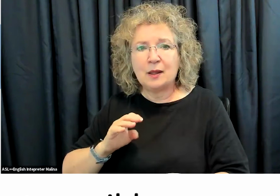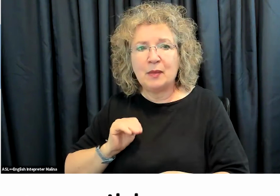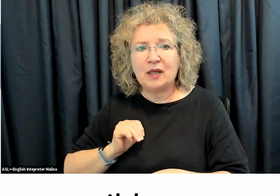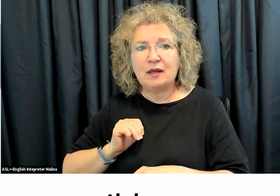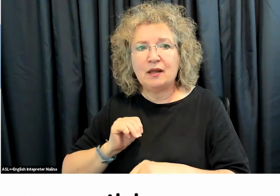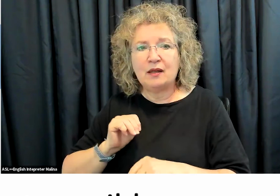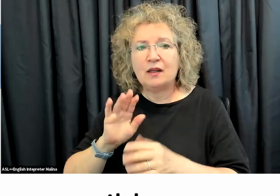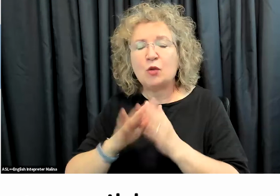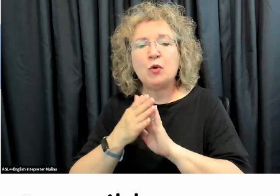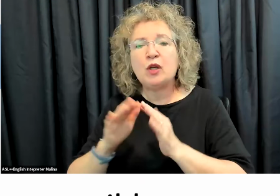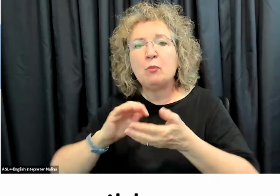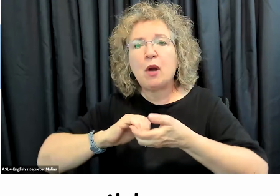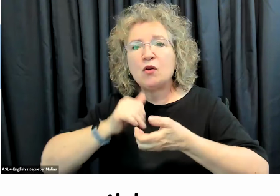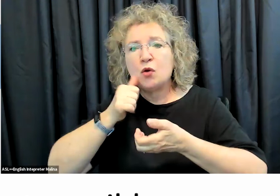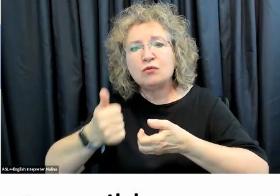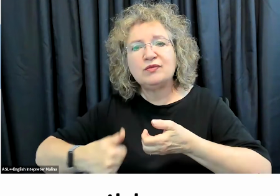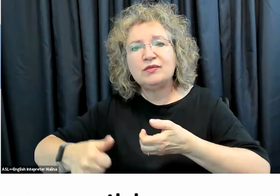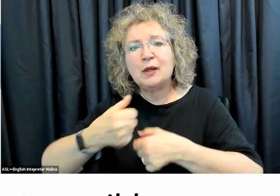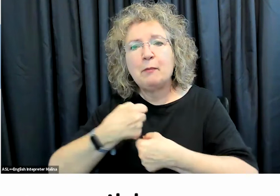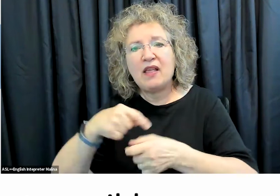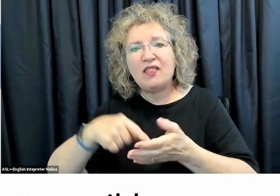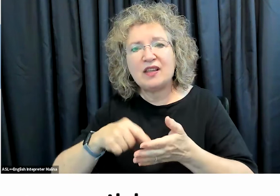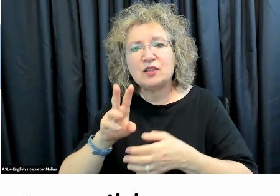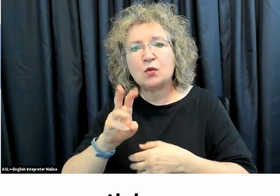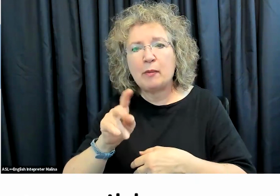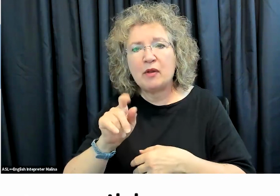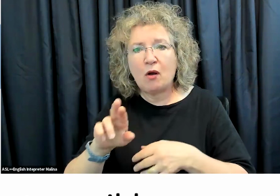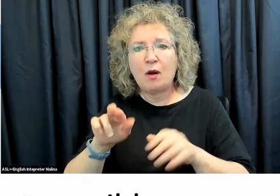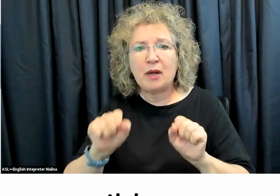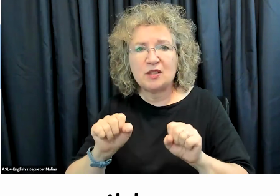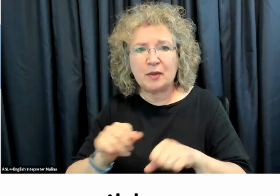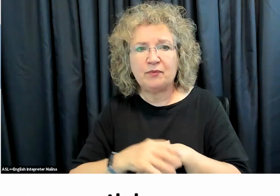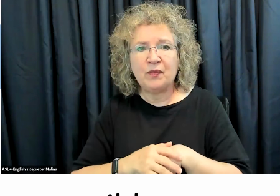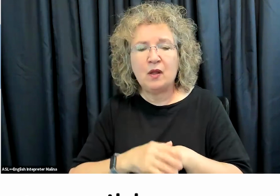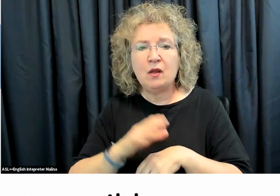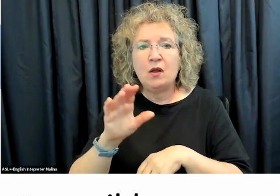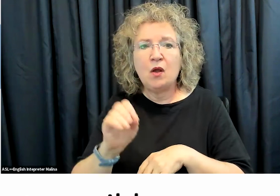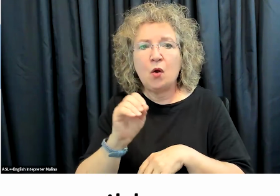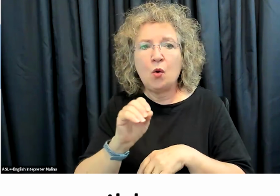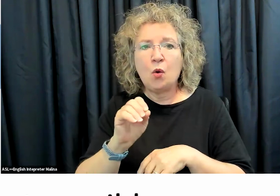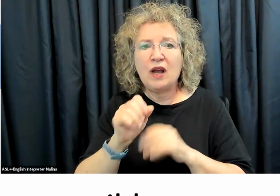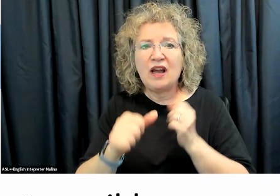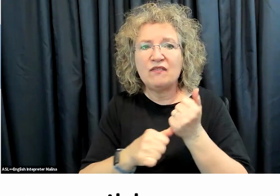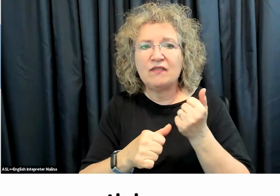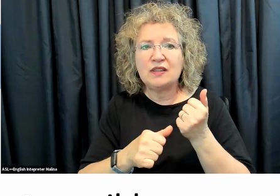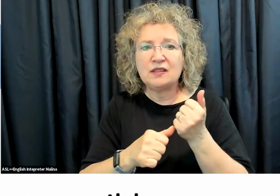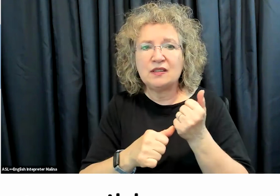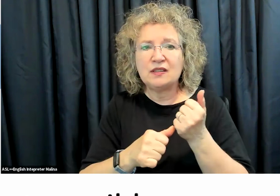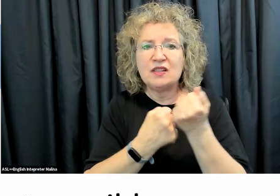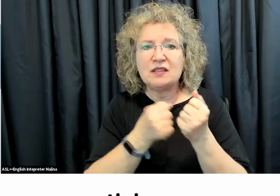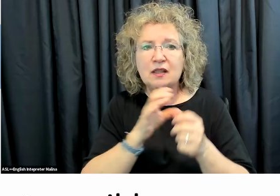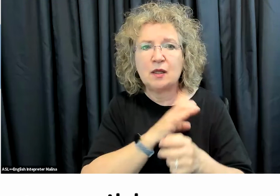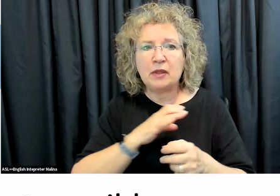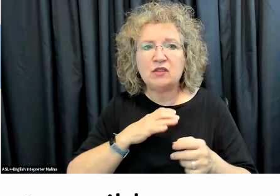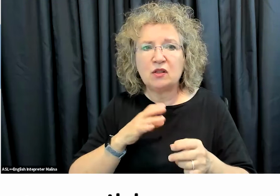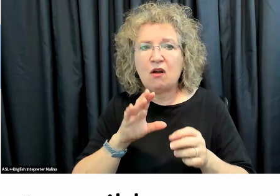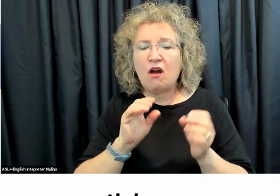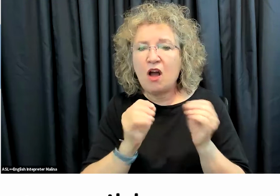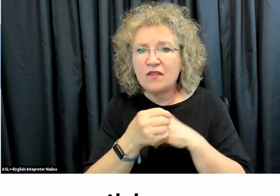webinar possible. The Oregon Advocacy Commission's Office, AARP of Oregon, Oregon Sea